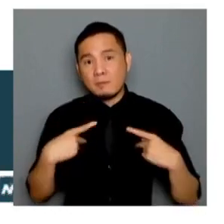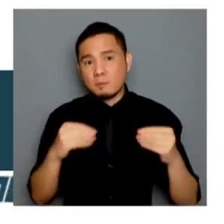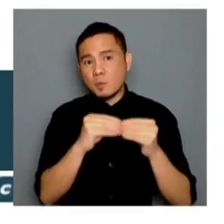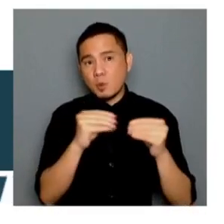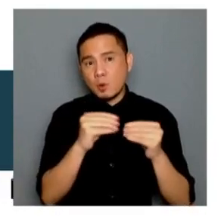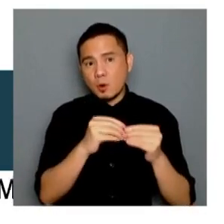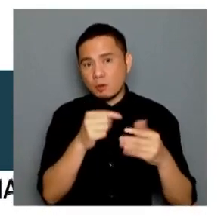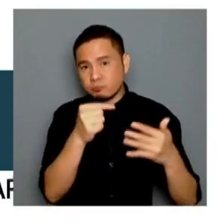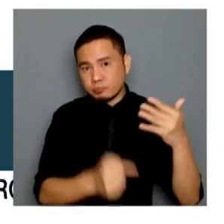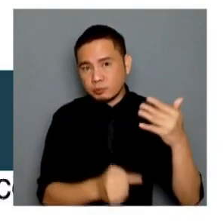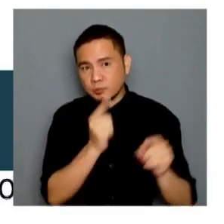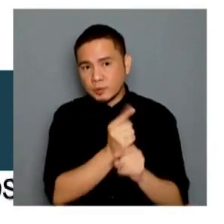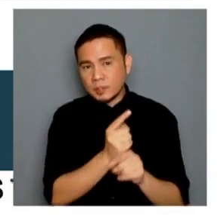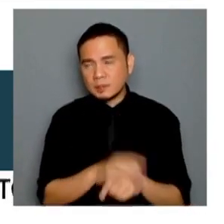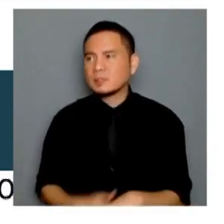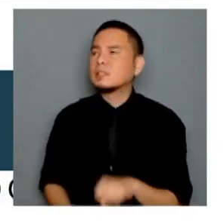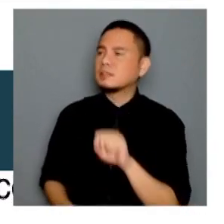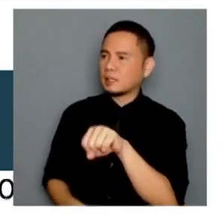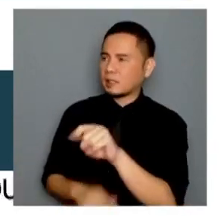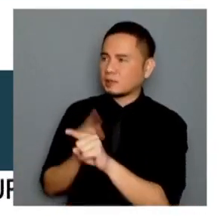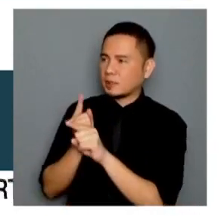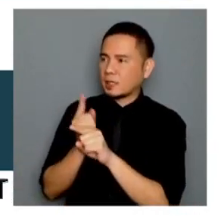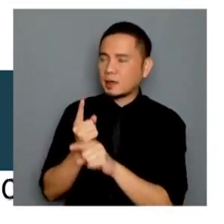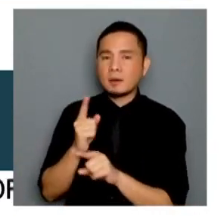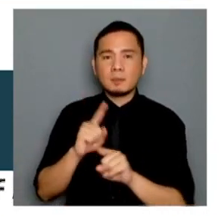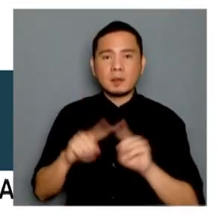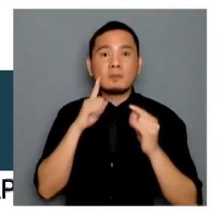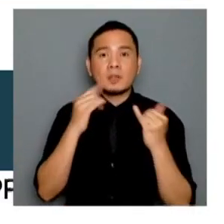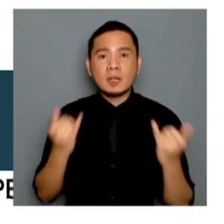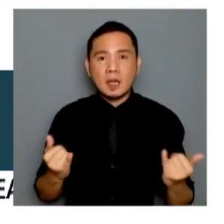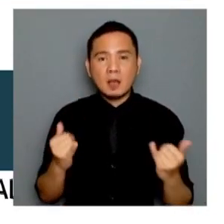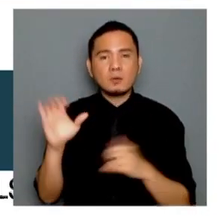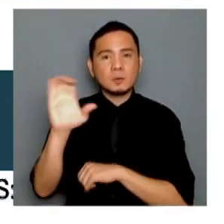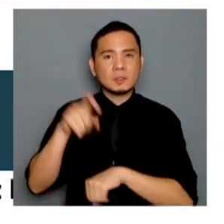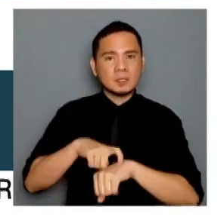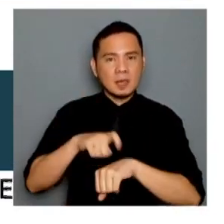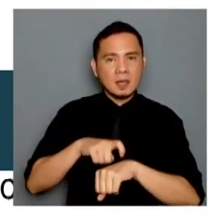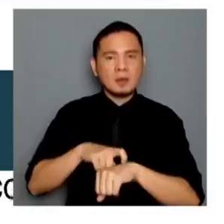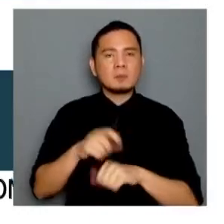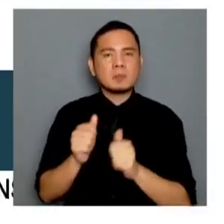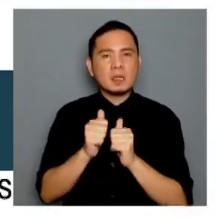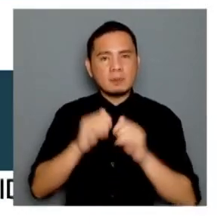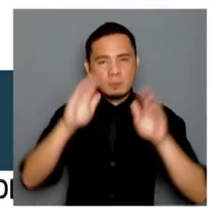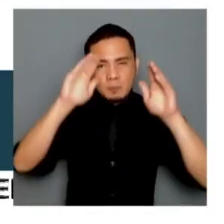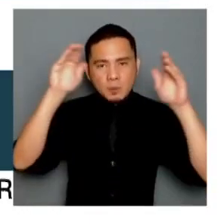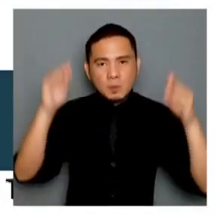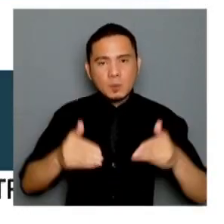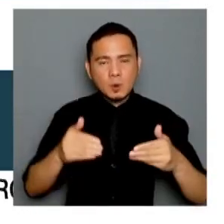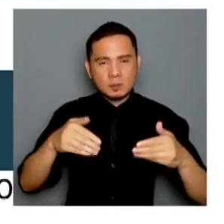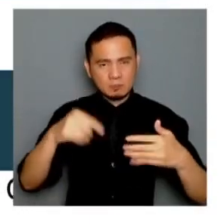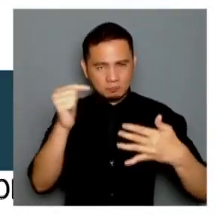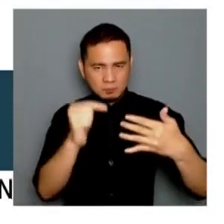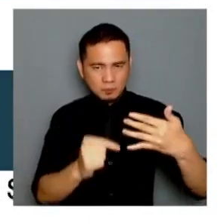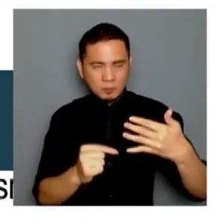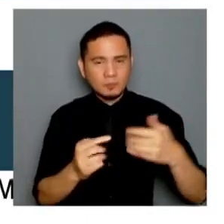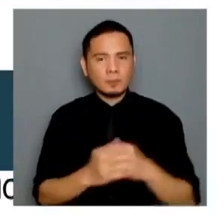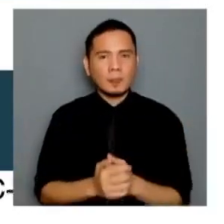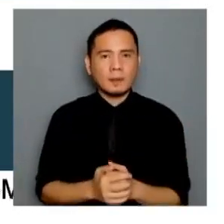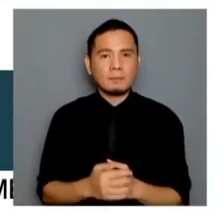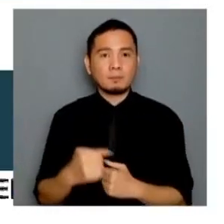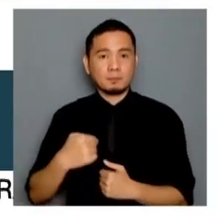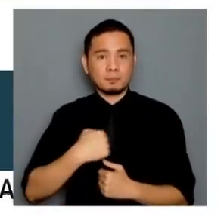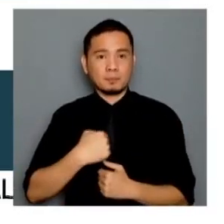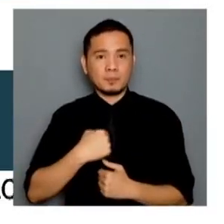now, because of the holiday rush, this is our focus. Again, I'm also the co-chairperson of the Regional